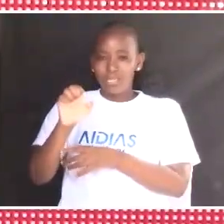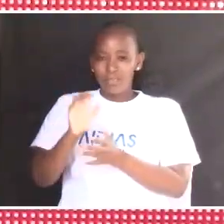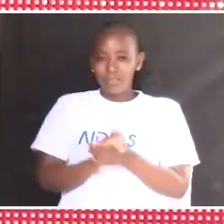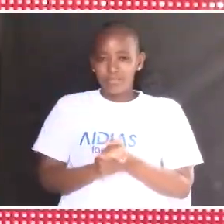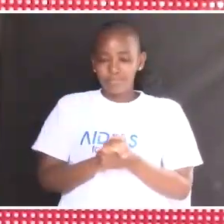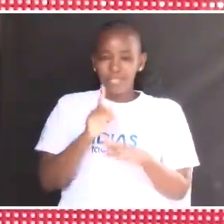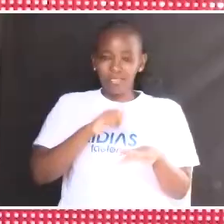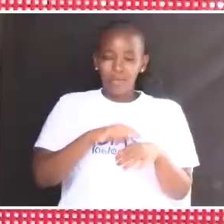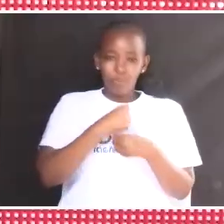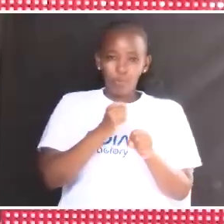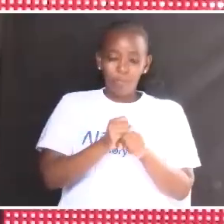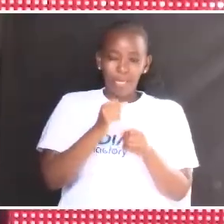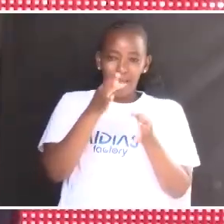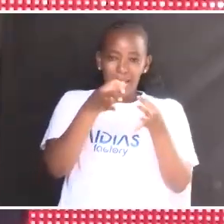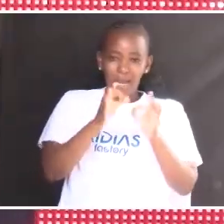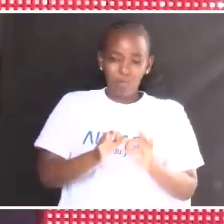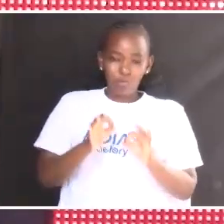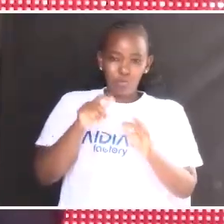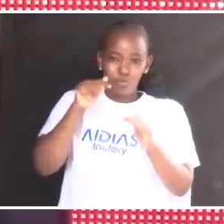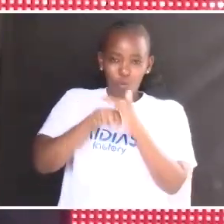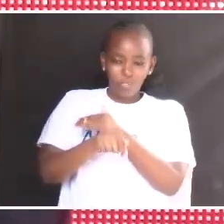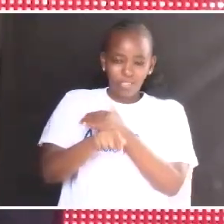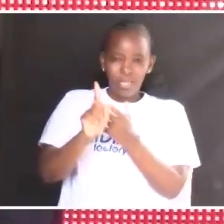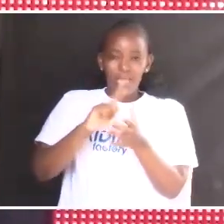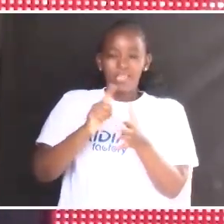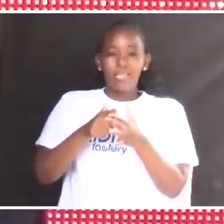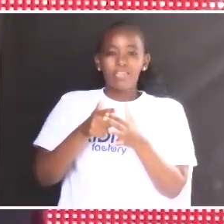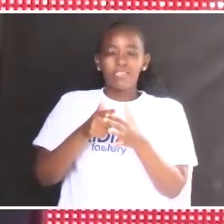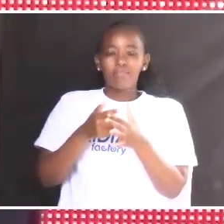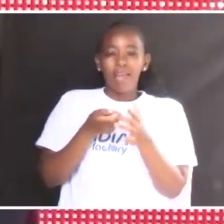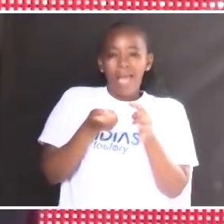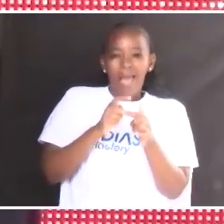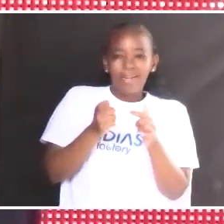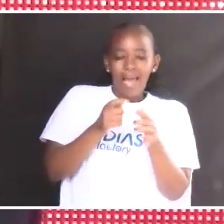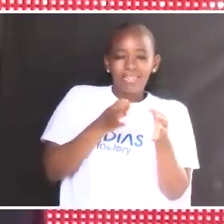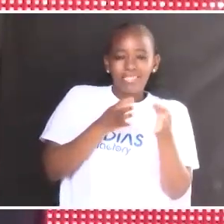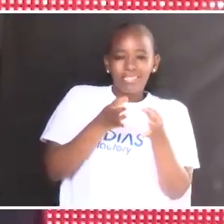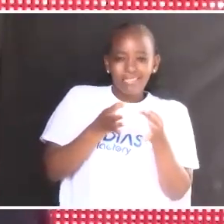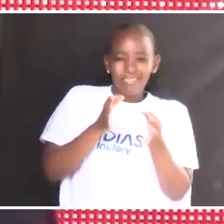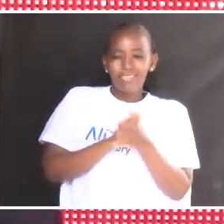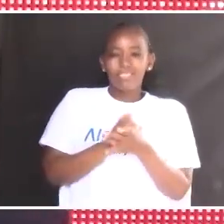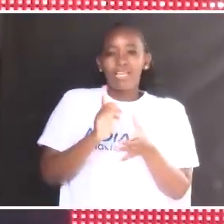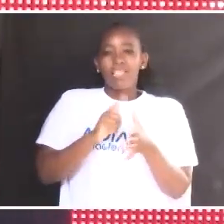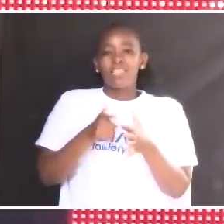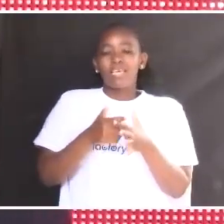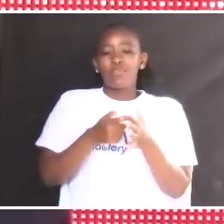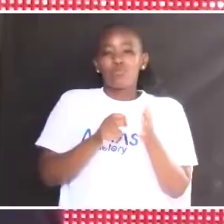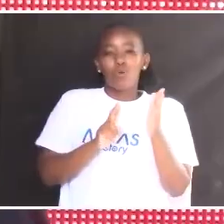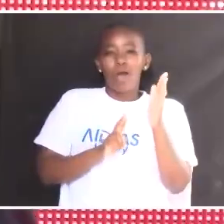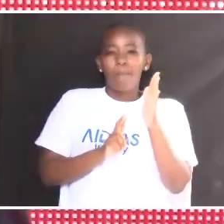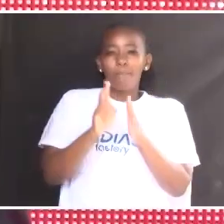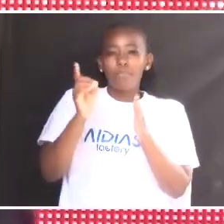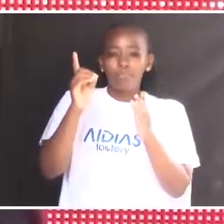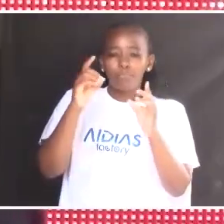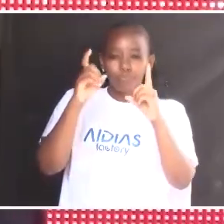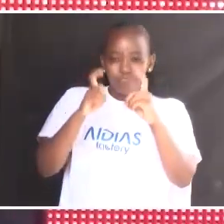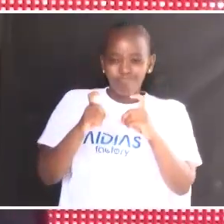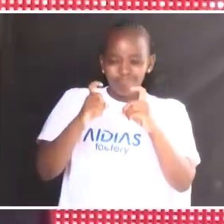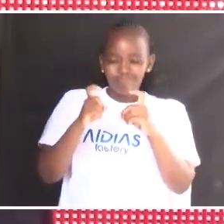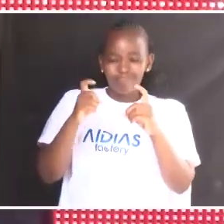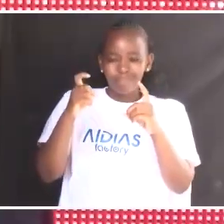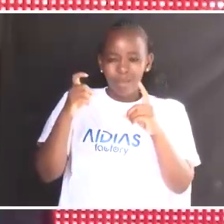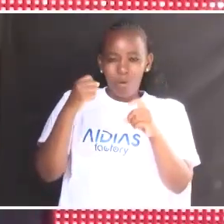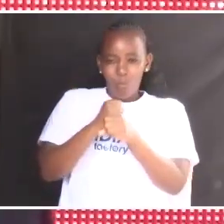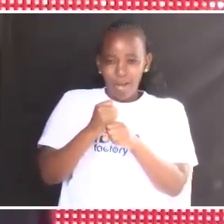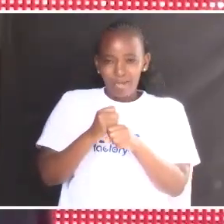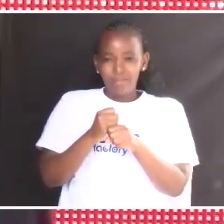once you create an account, you log in, then you'll fill in the details as required, then you upload your digital work, you